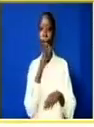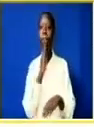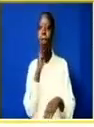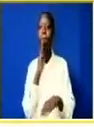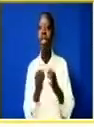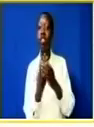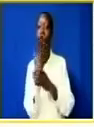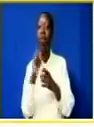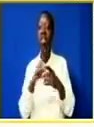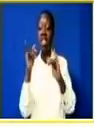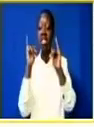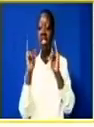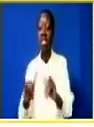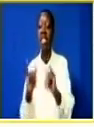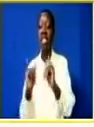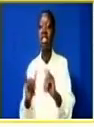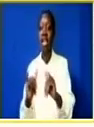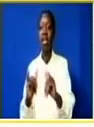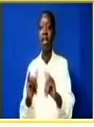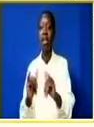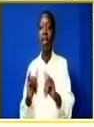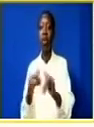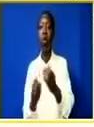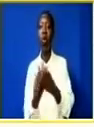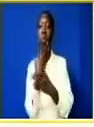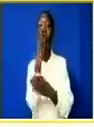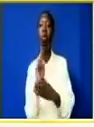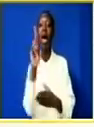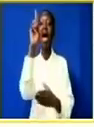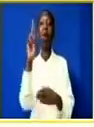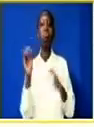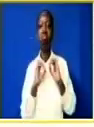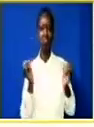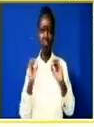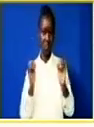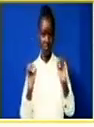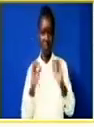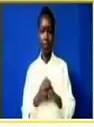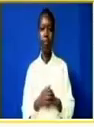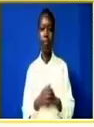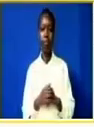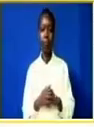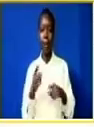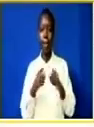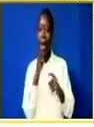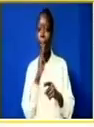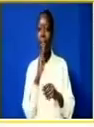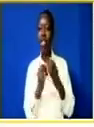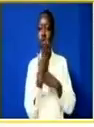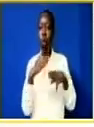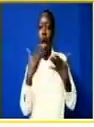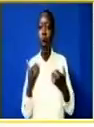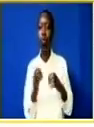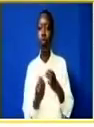Yes. They don't grow so much, so taller than like the maize. Yeah. So they can be used as cover crops. Okay. So that is one of the